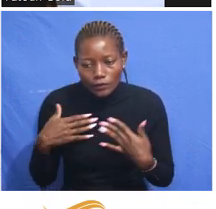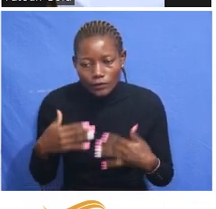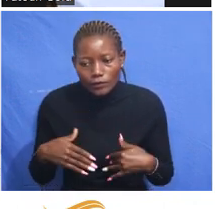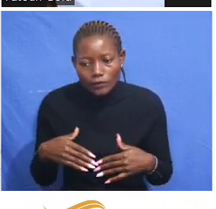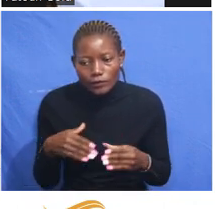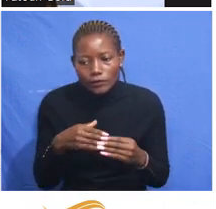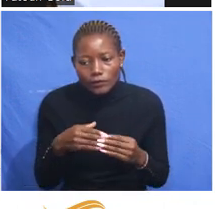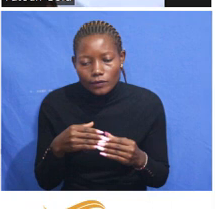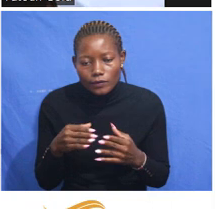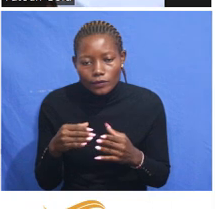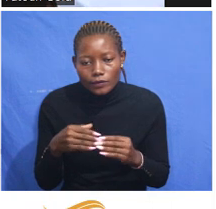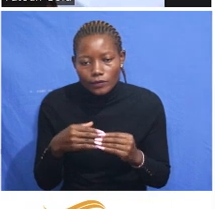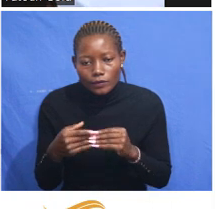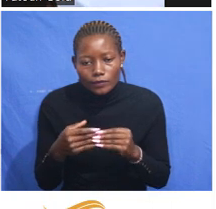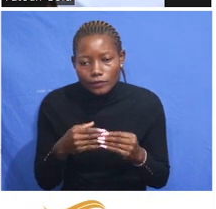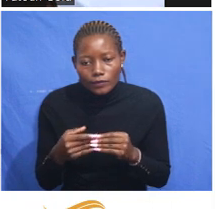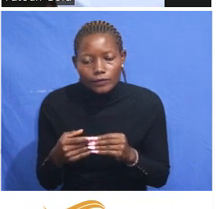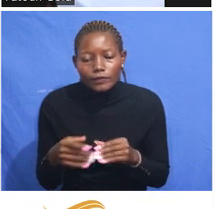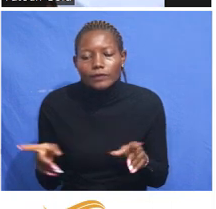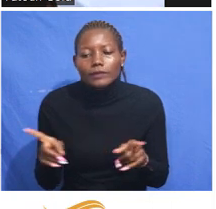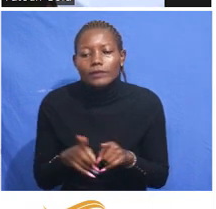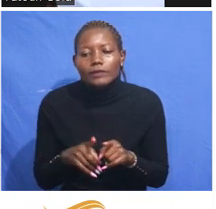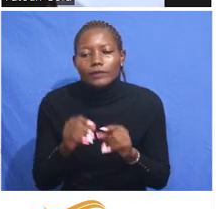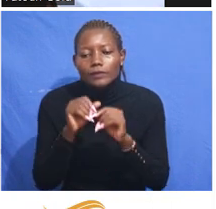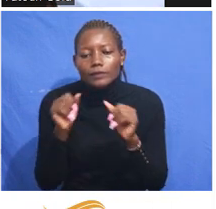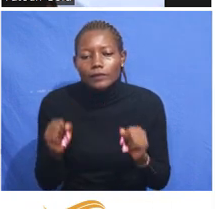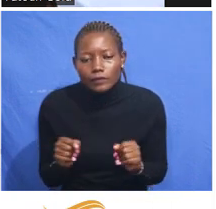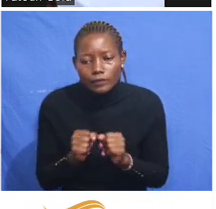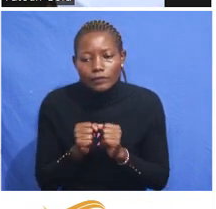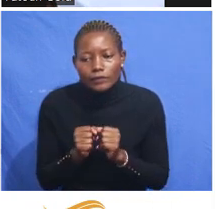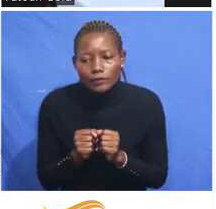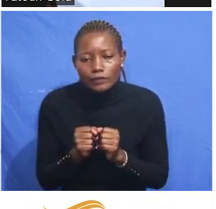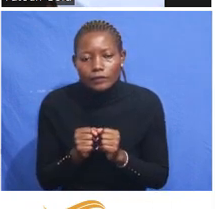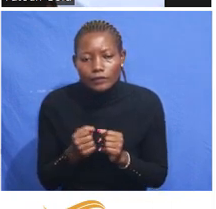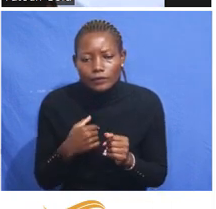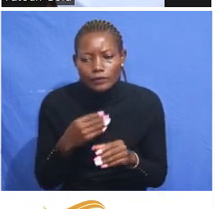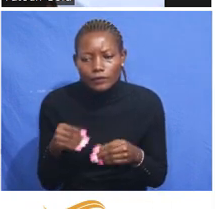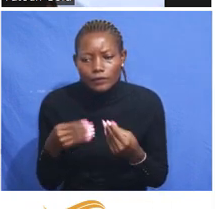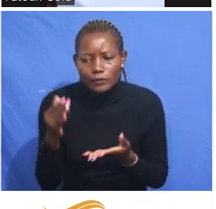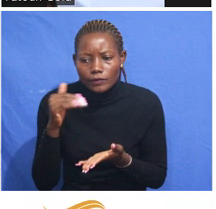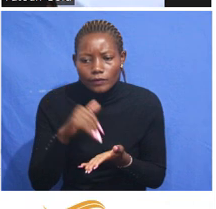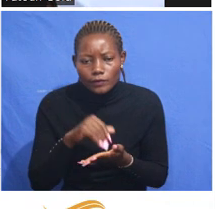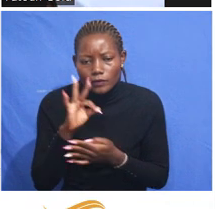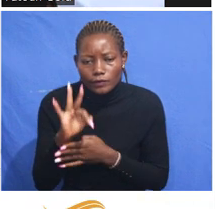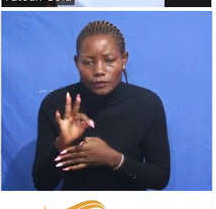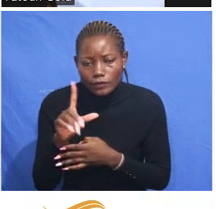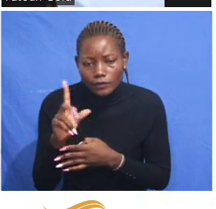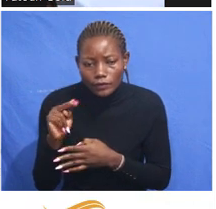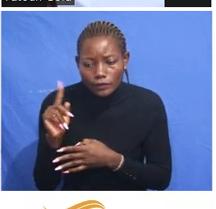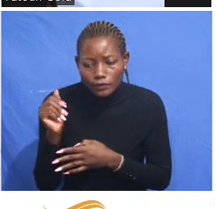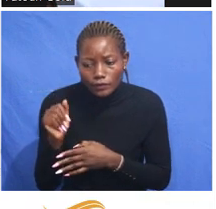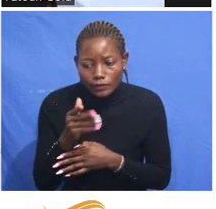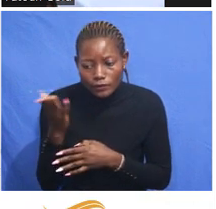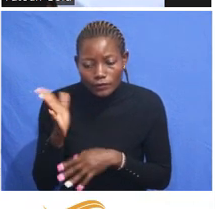that. And the skeletal system forms the fundamental of this. So I've given again 3 links there on